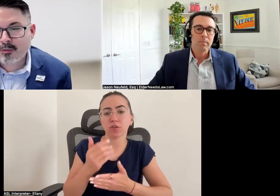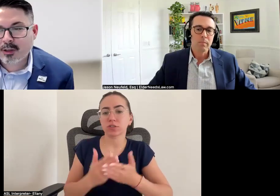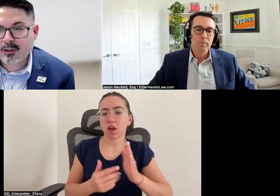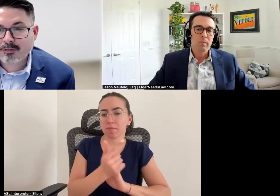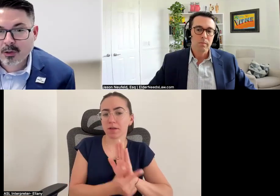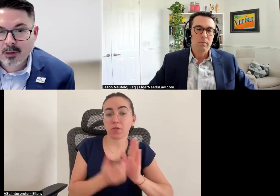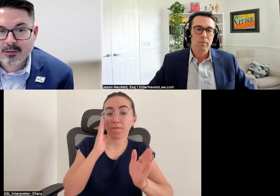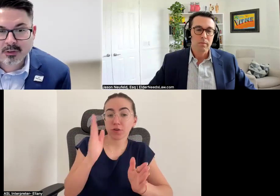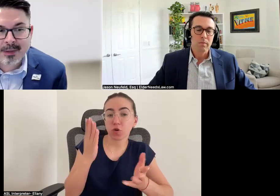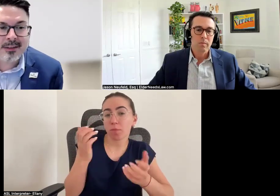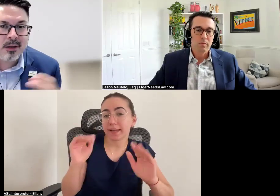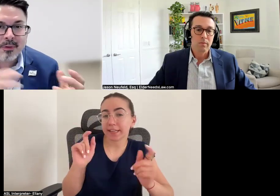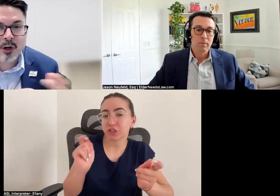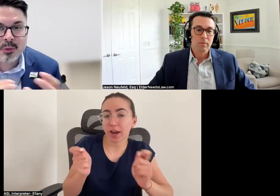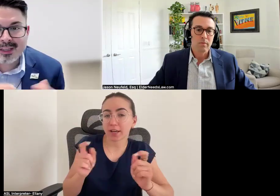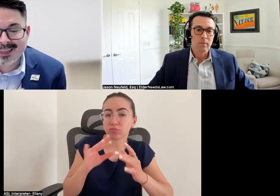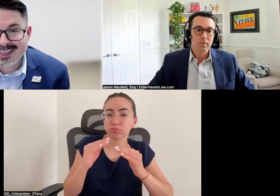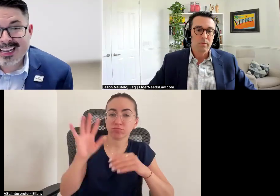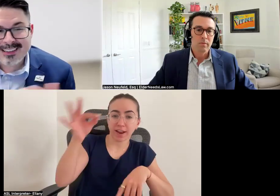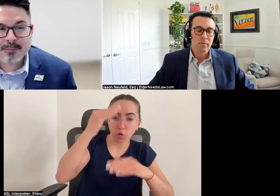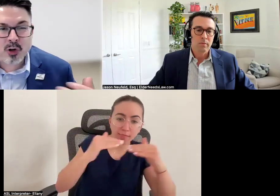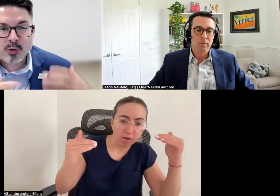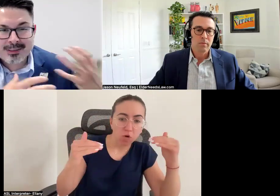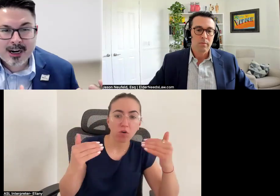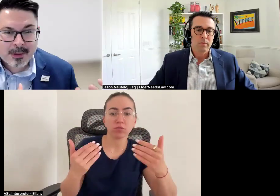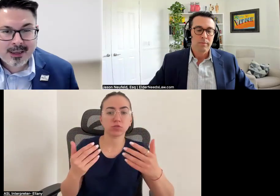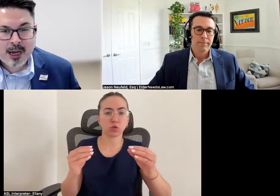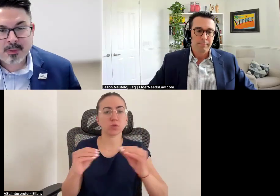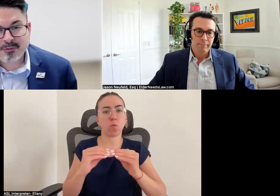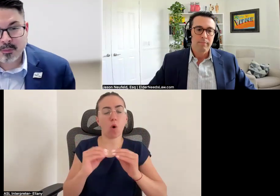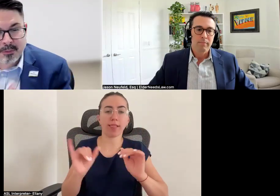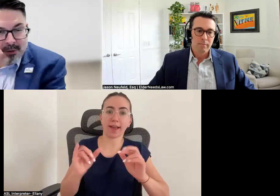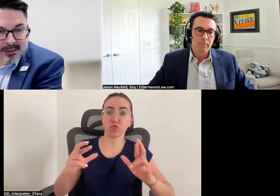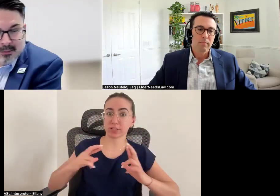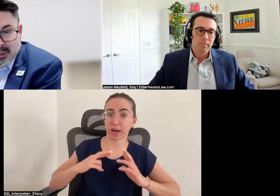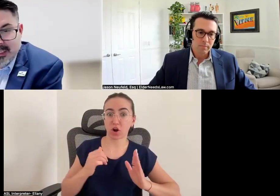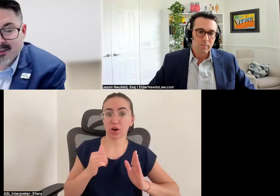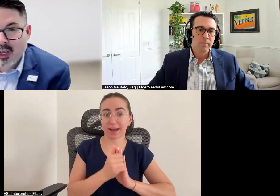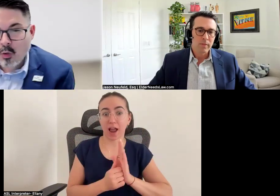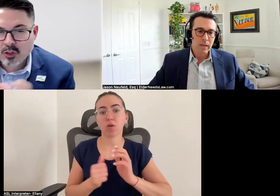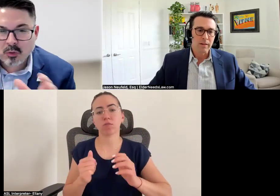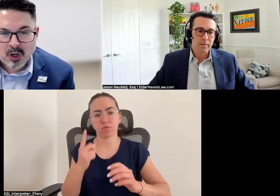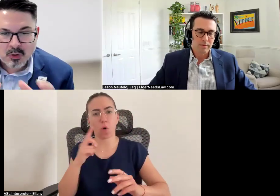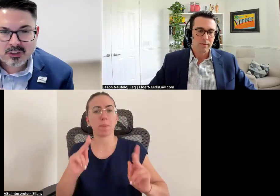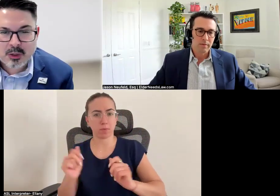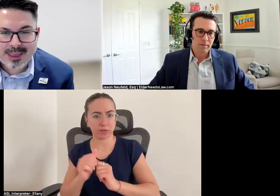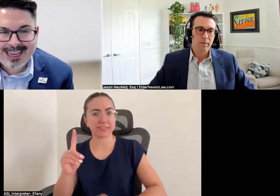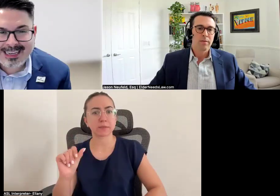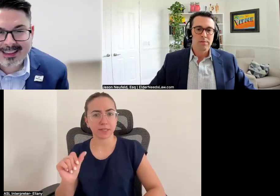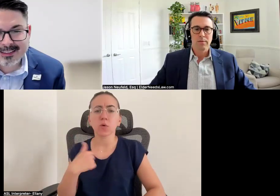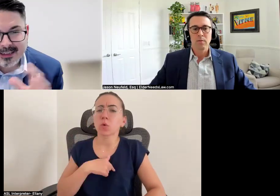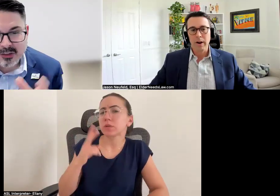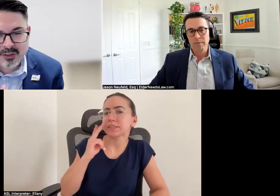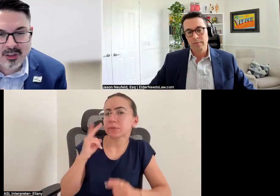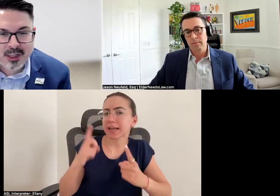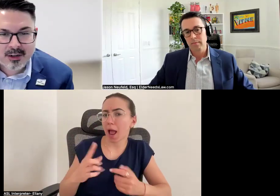that, hopefully on a federal level, to make this on par with like a typical retirement account, but for people with disabilities, which we'll see where that kind